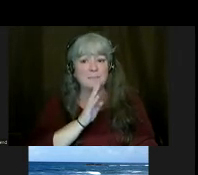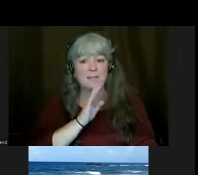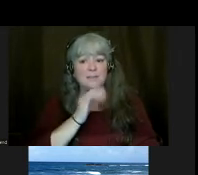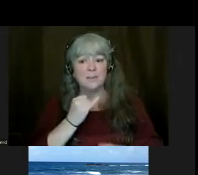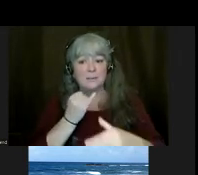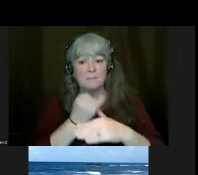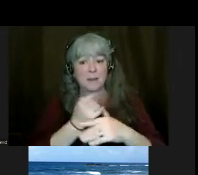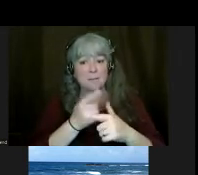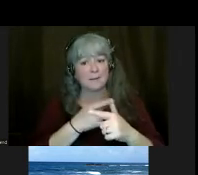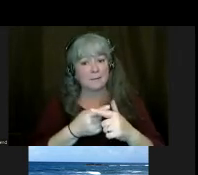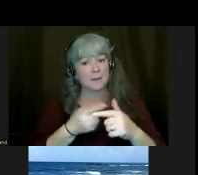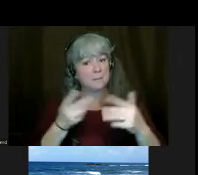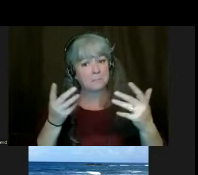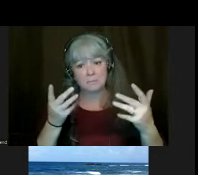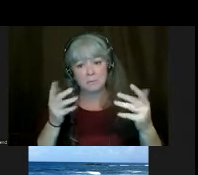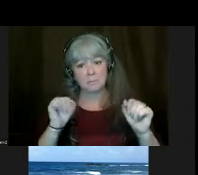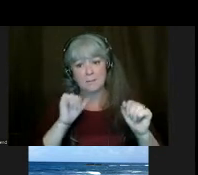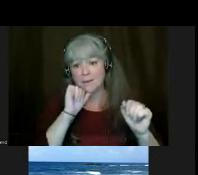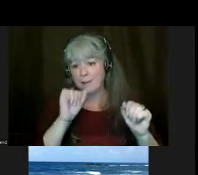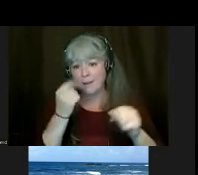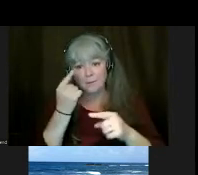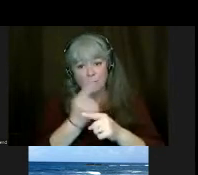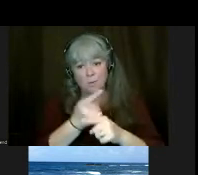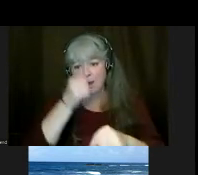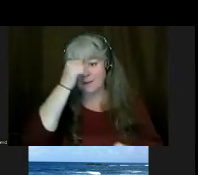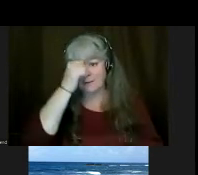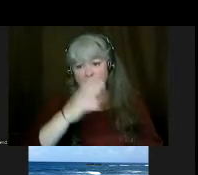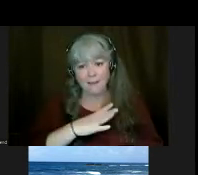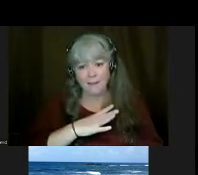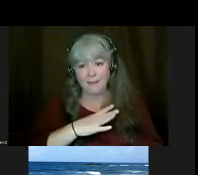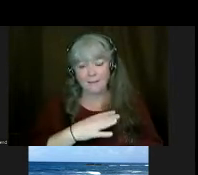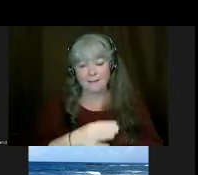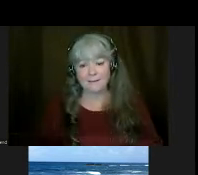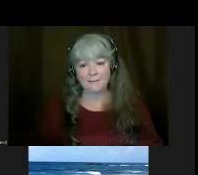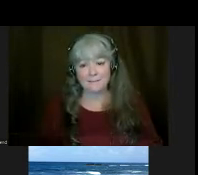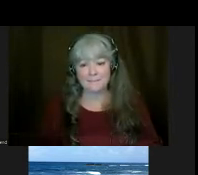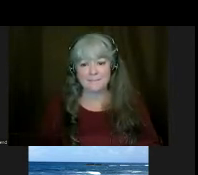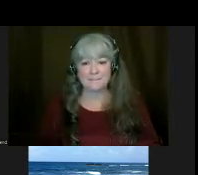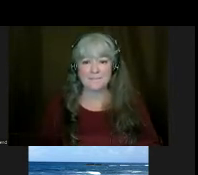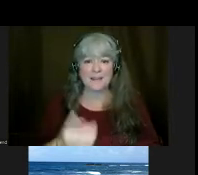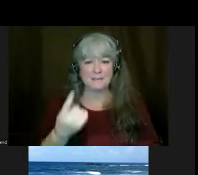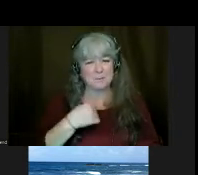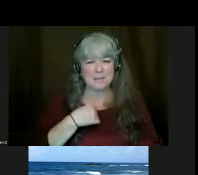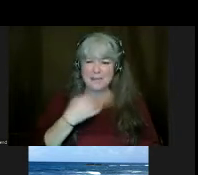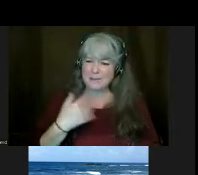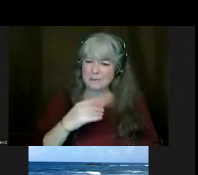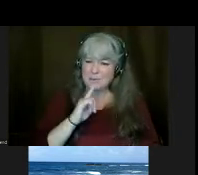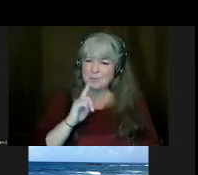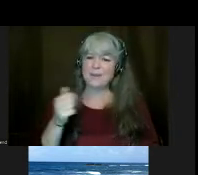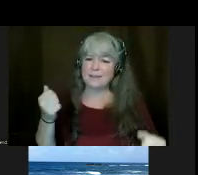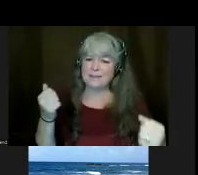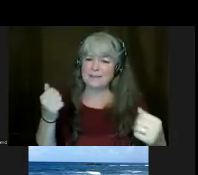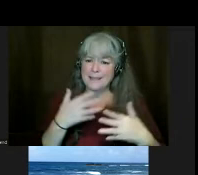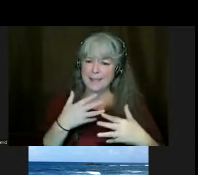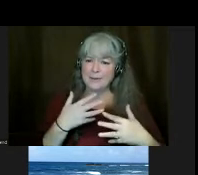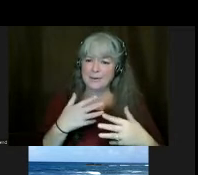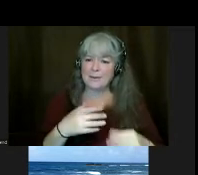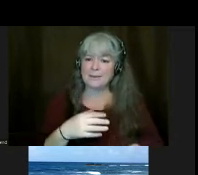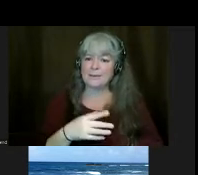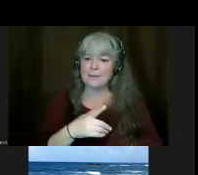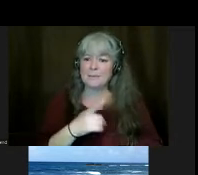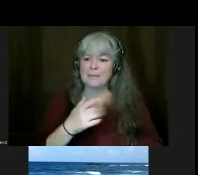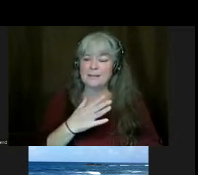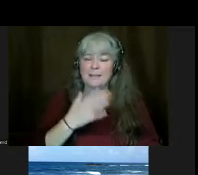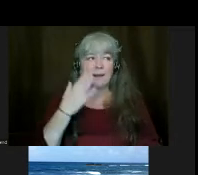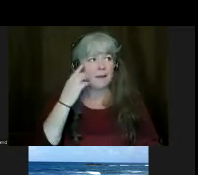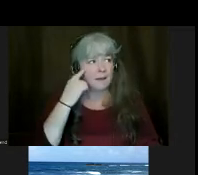the right guy. And that was really scary for me because I thought, oh my